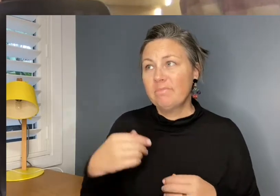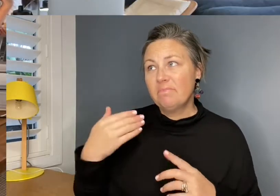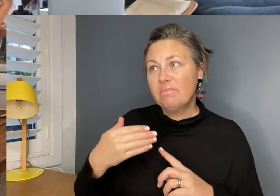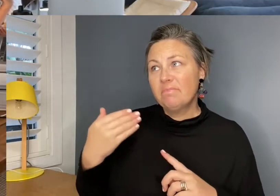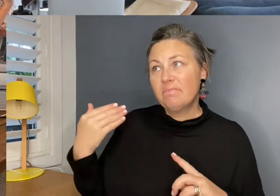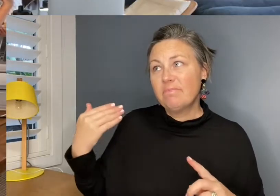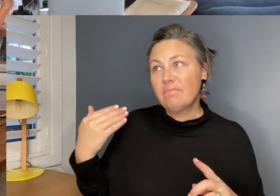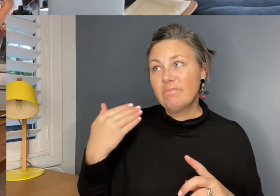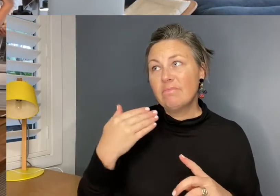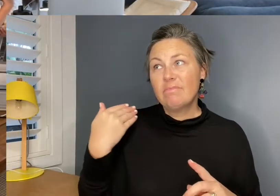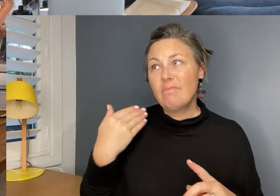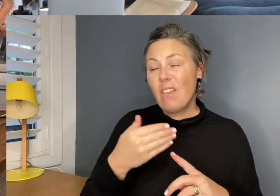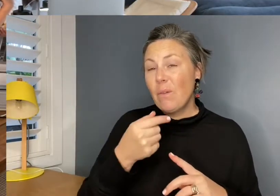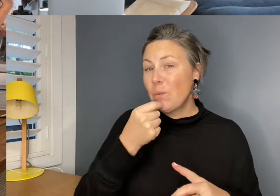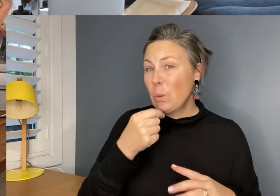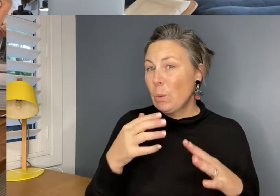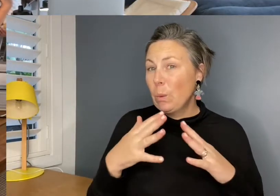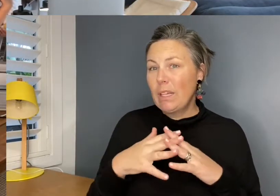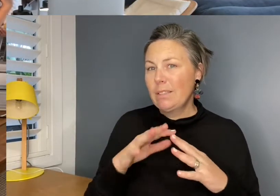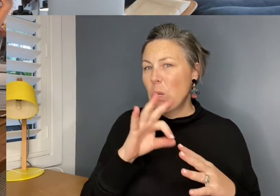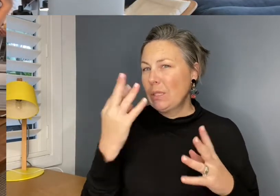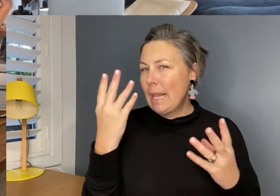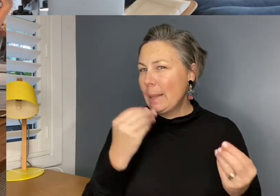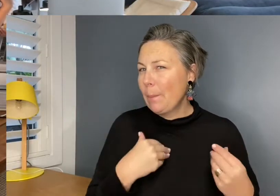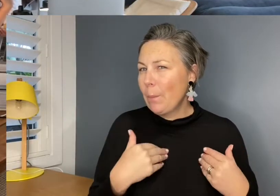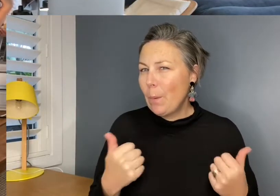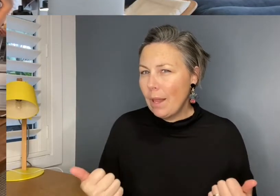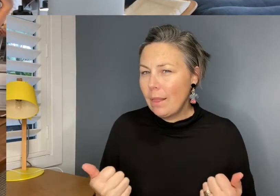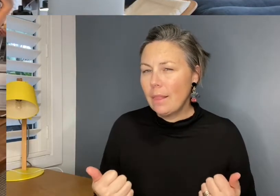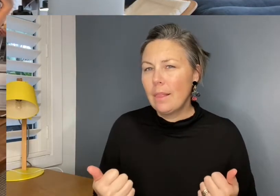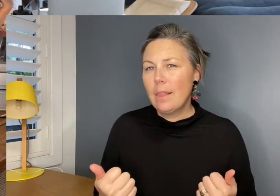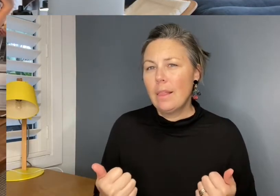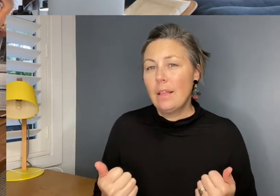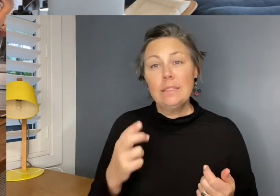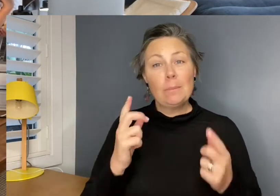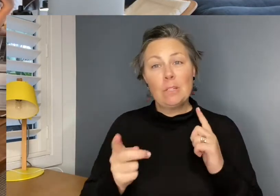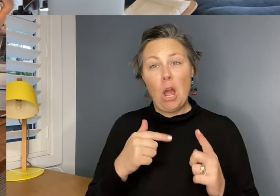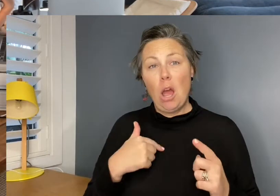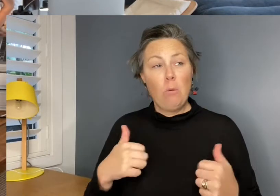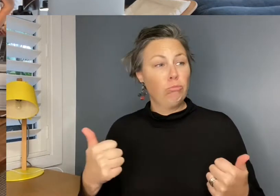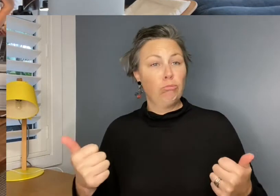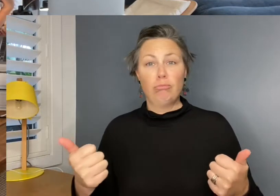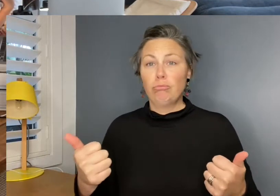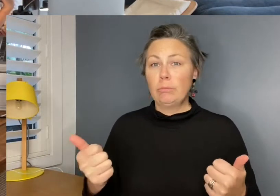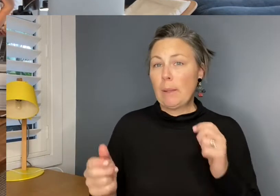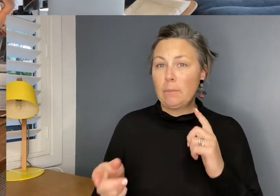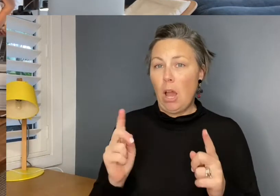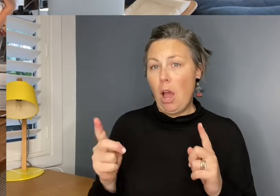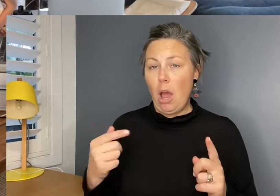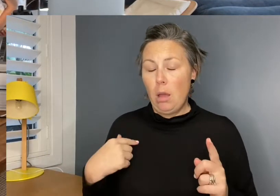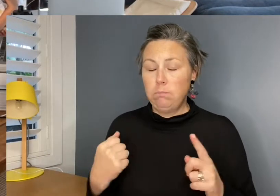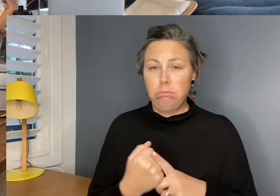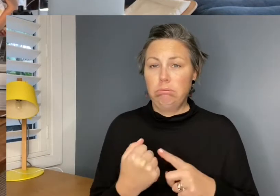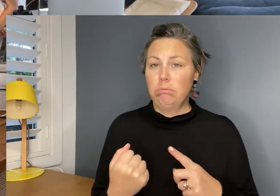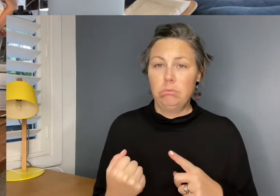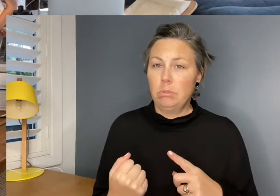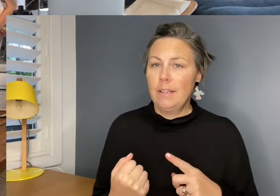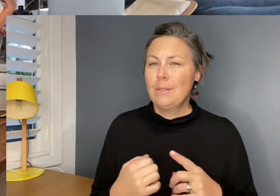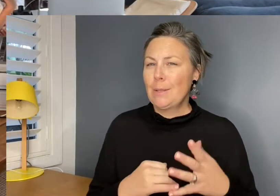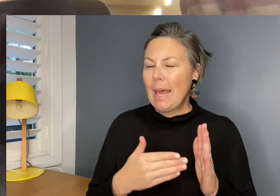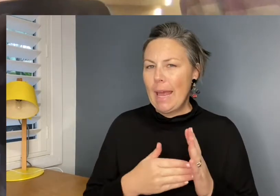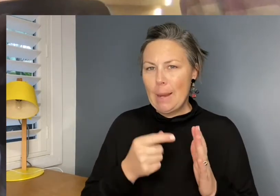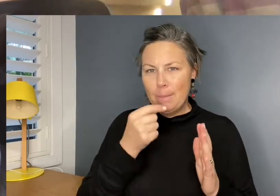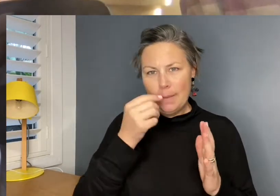case, few weeks of not getting a proper night's sleep. But just some days I feel fine and then some days it kind of catches up on you. So I'm having a bit